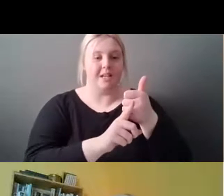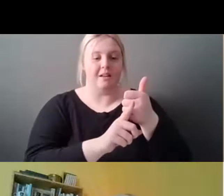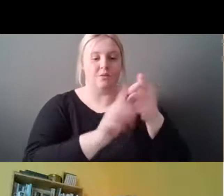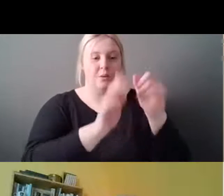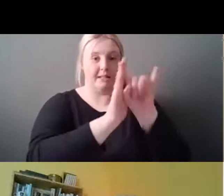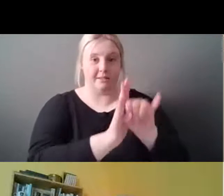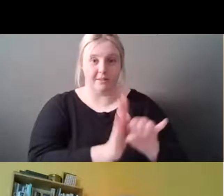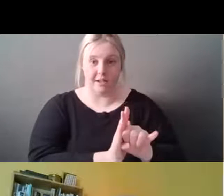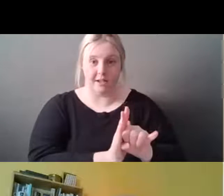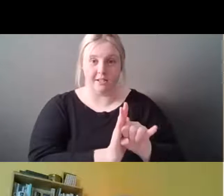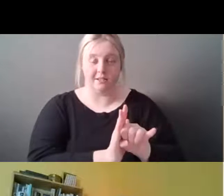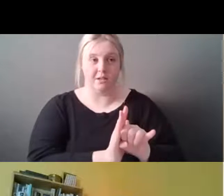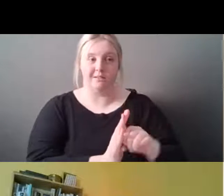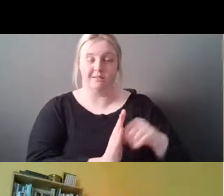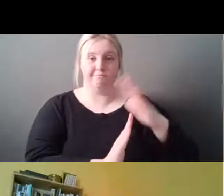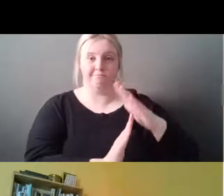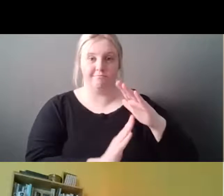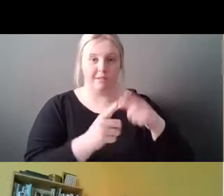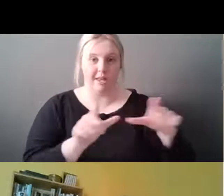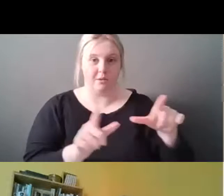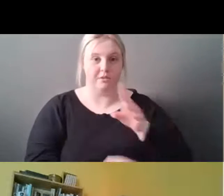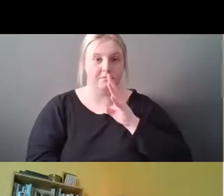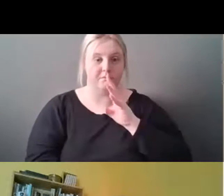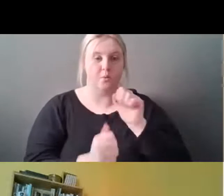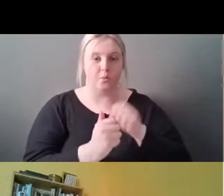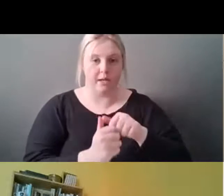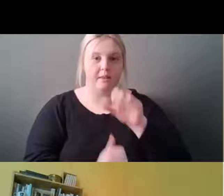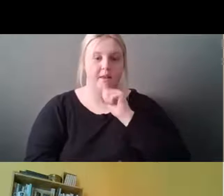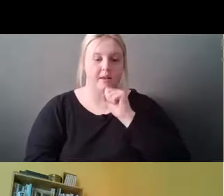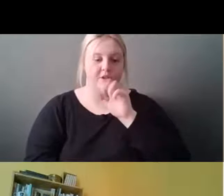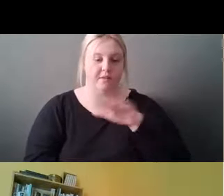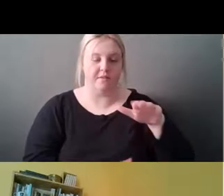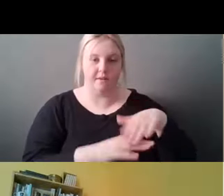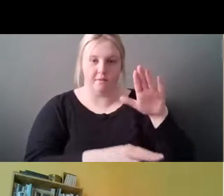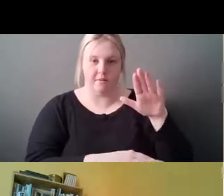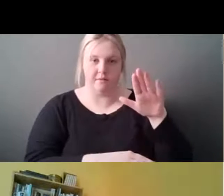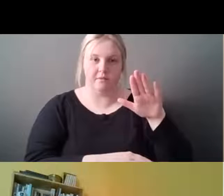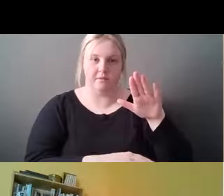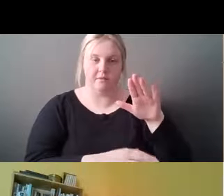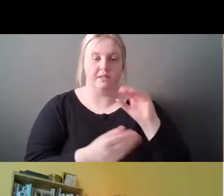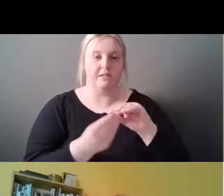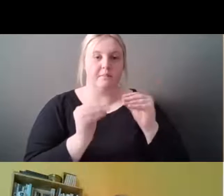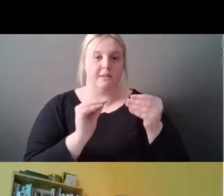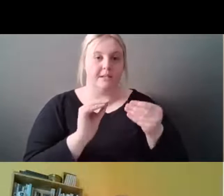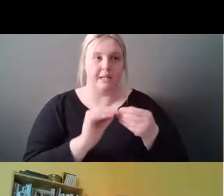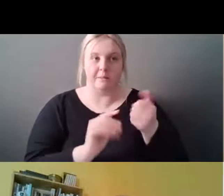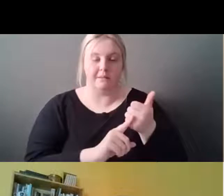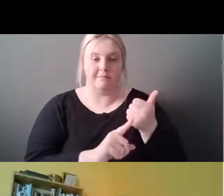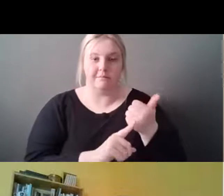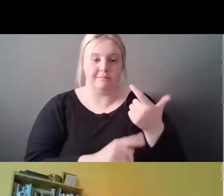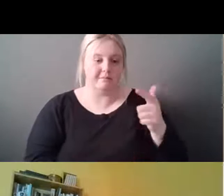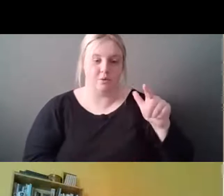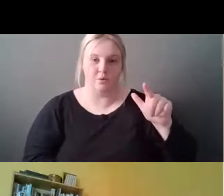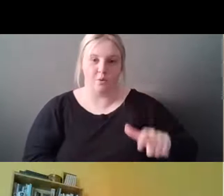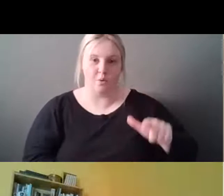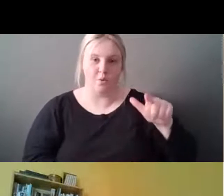languages that were spoken with the 55 plus population. The numbers were so low with regard to